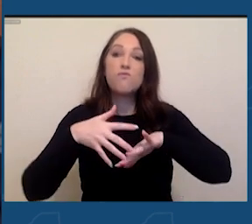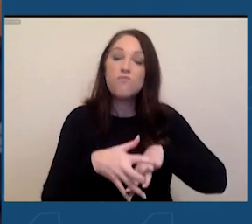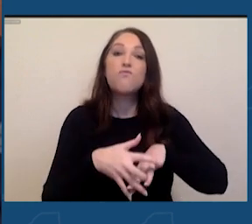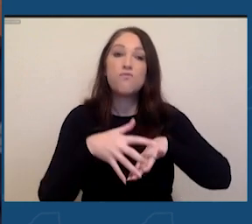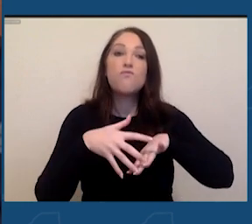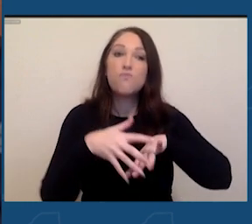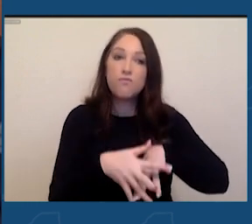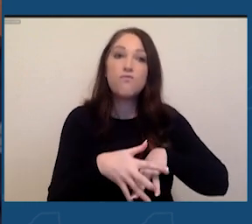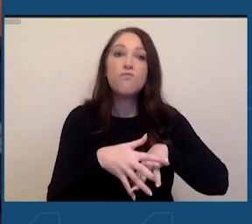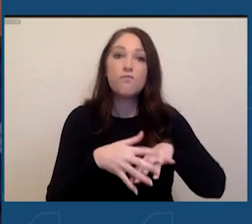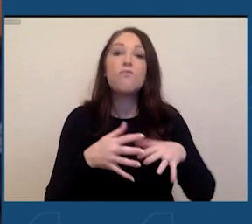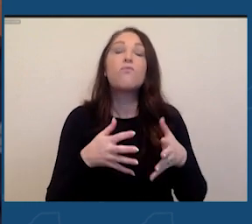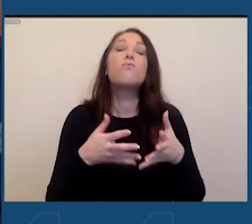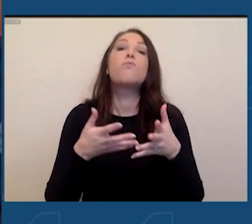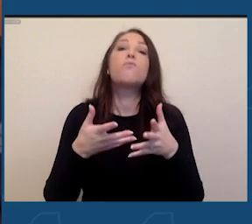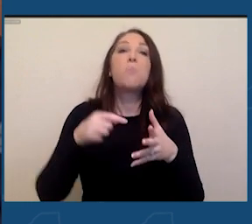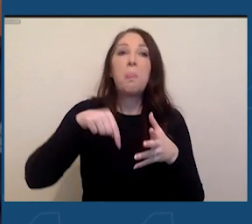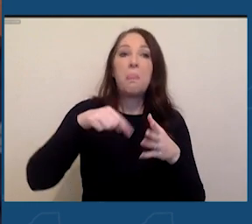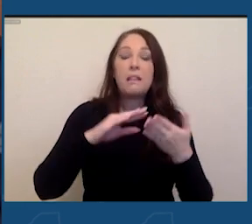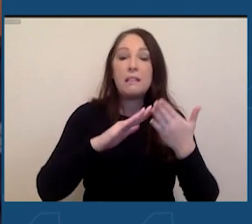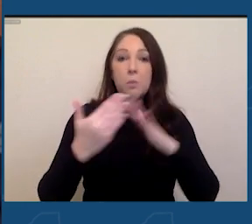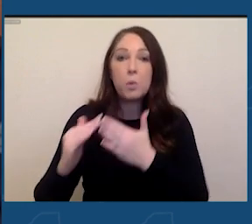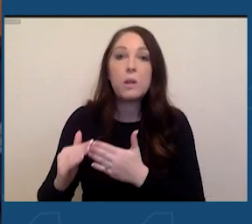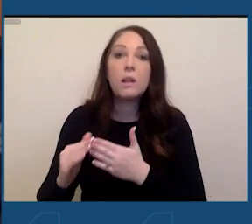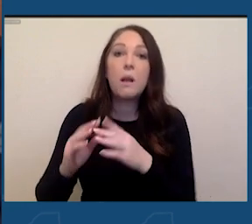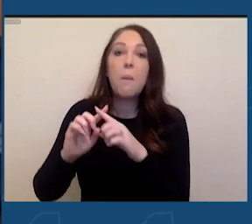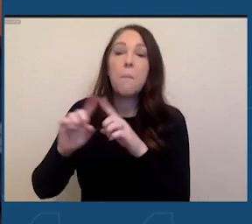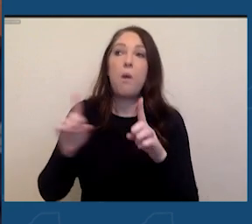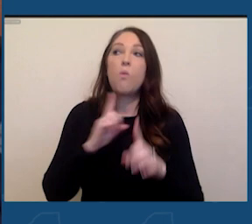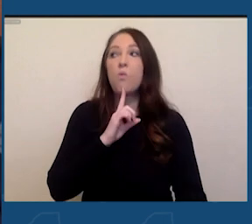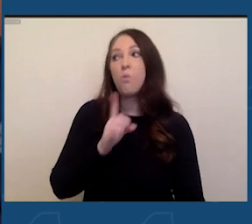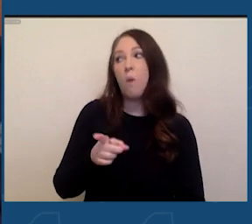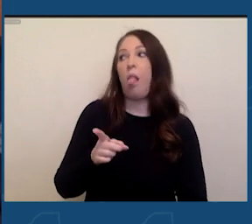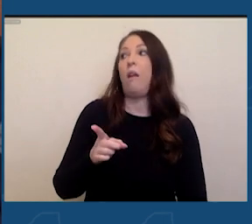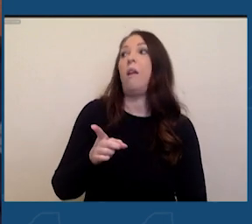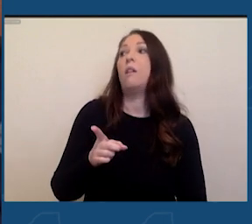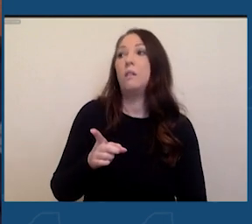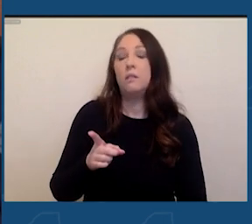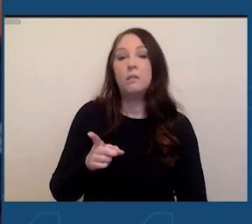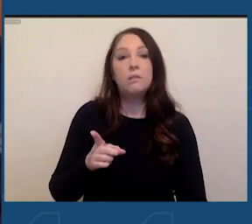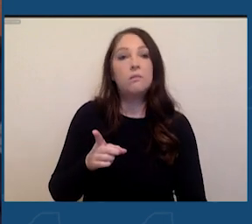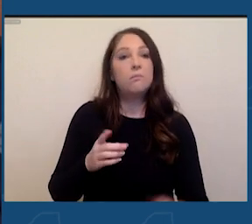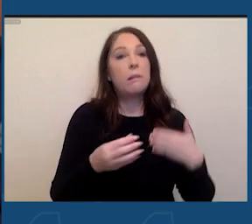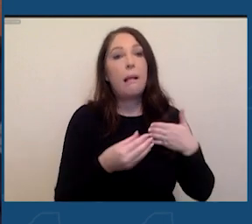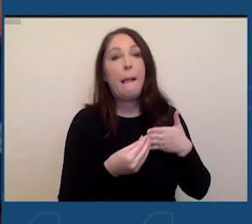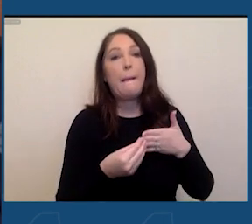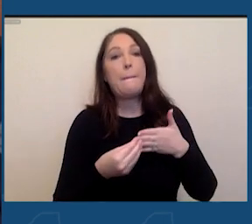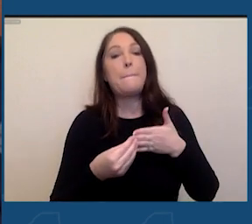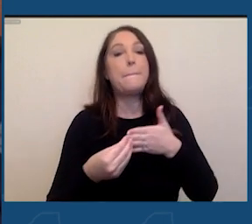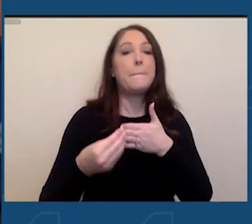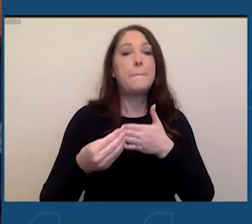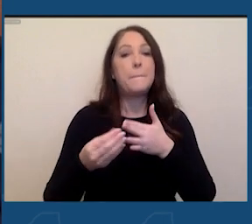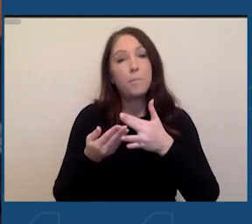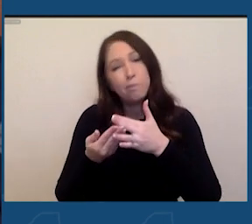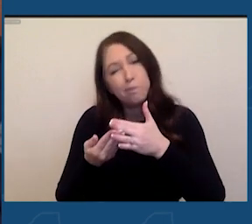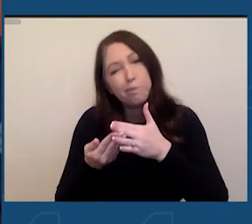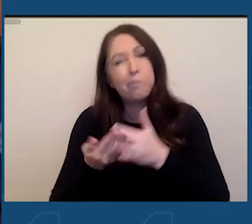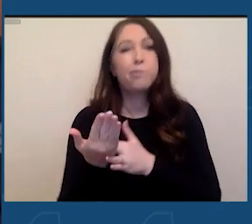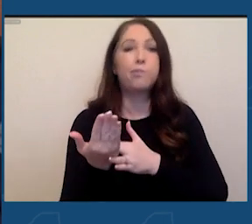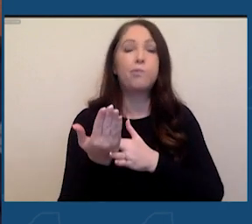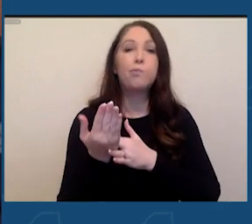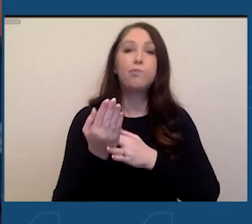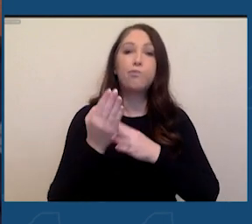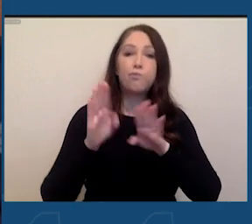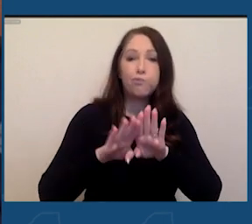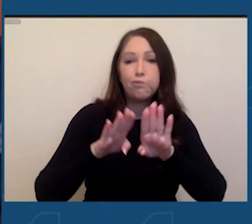in these neighborhoods, but that helped open the doors for so many others to come